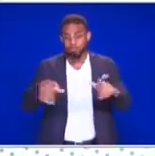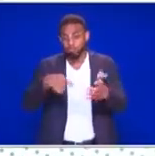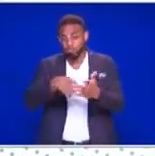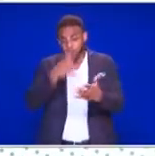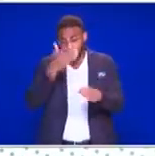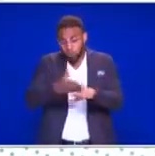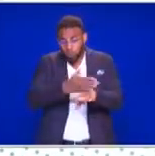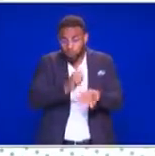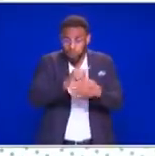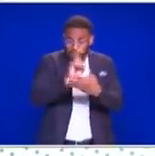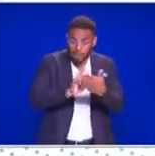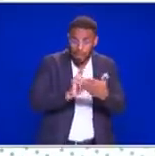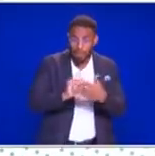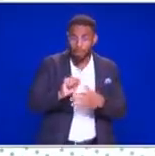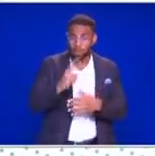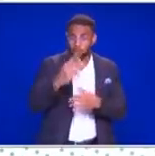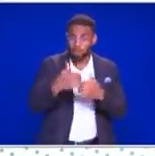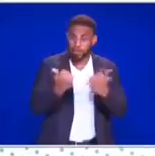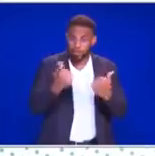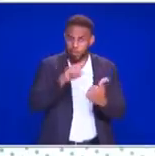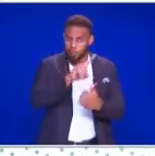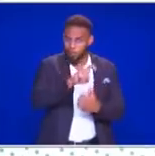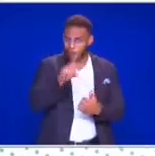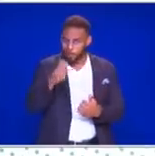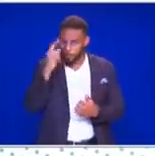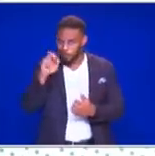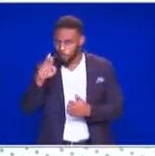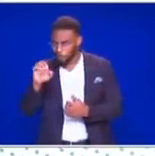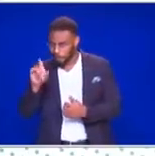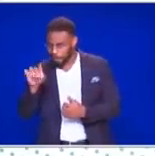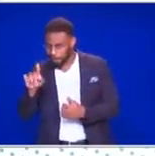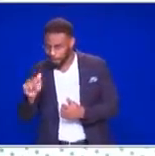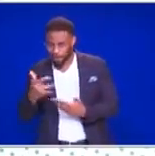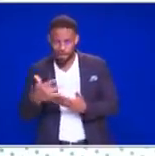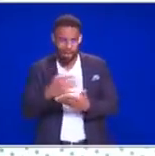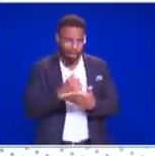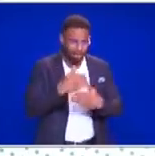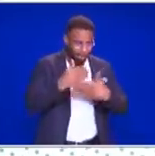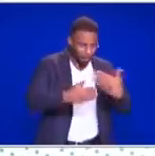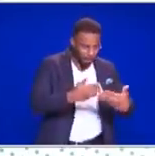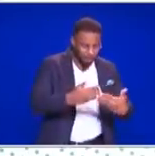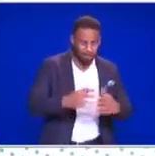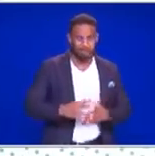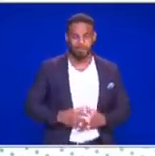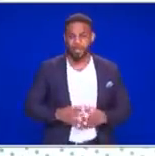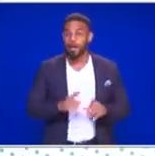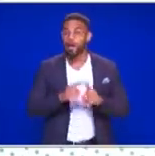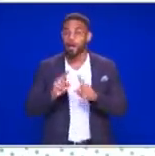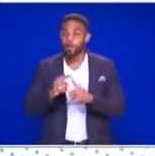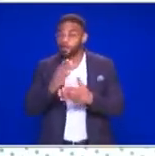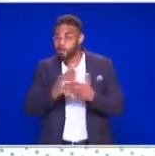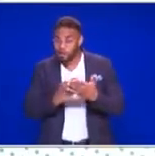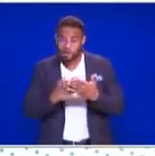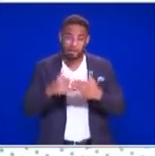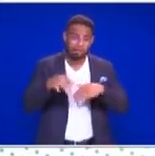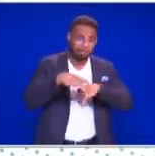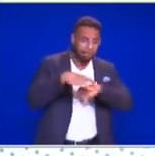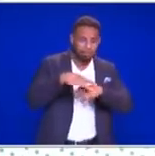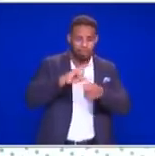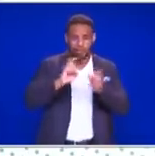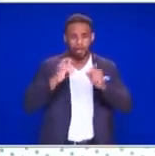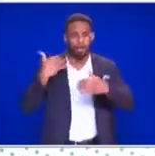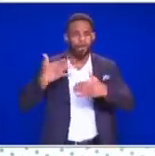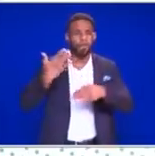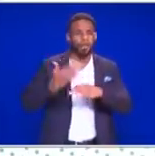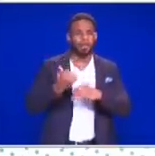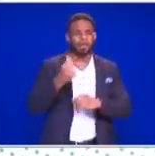improvements in the design of the two separate questions for race data collection and processing, as well as some demographic changes over the